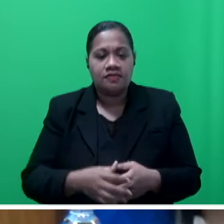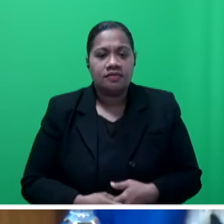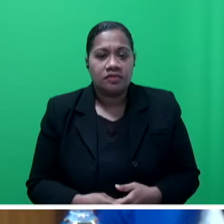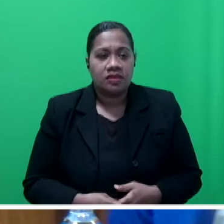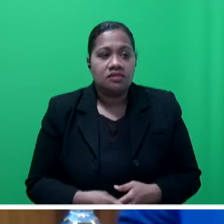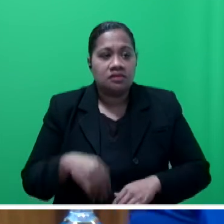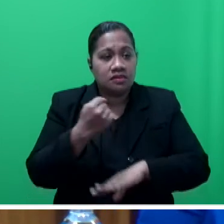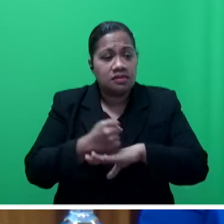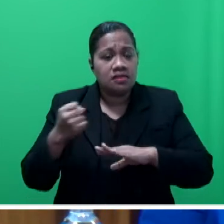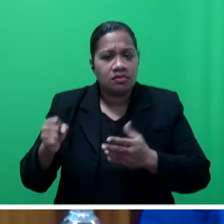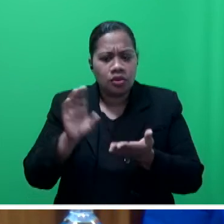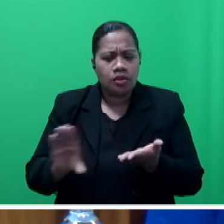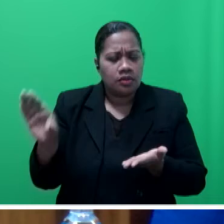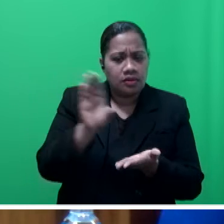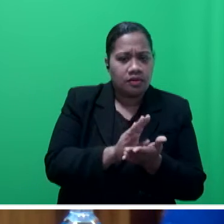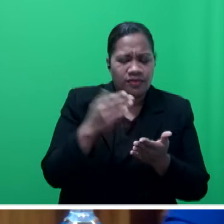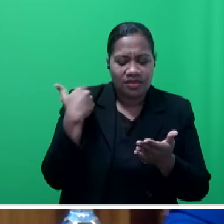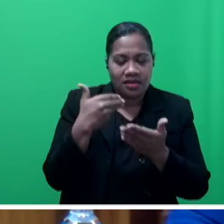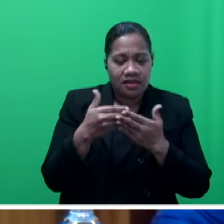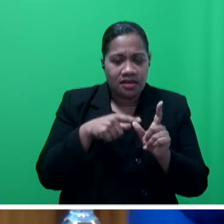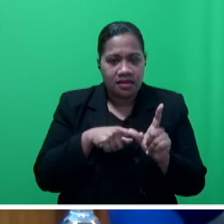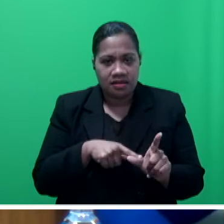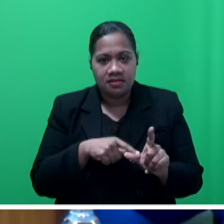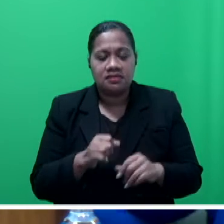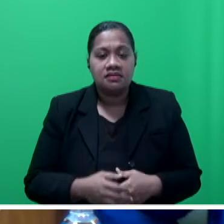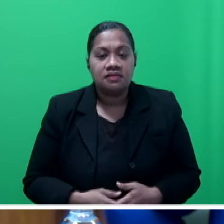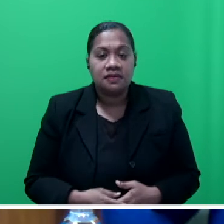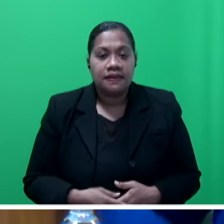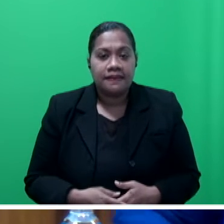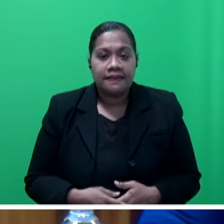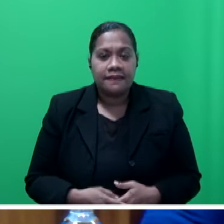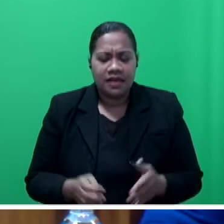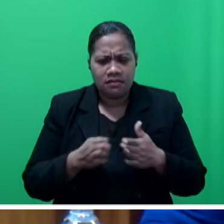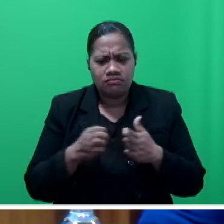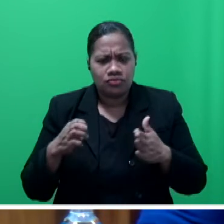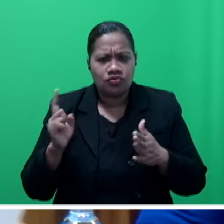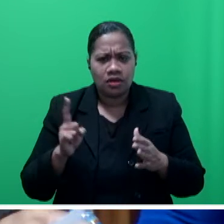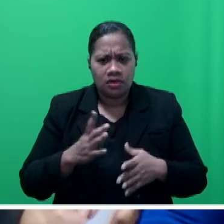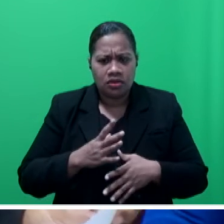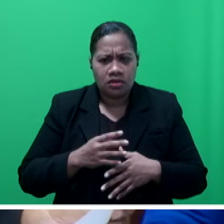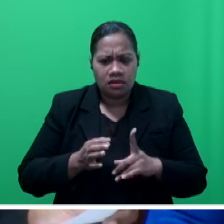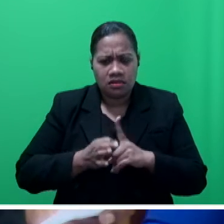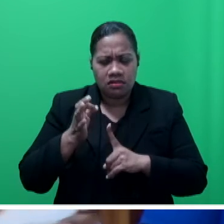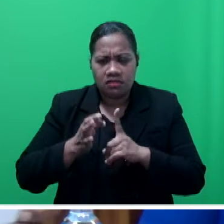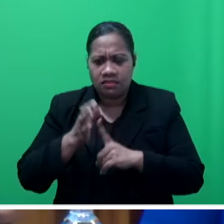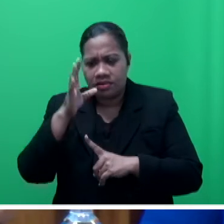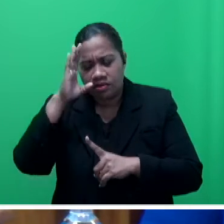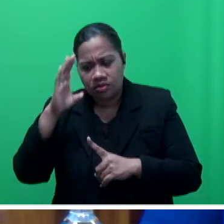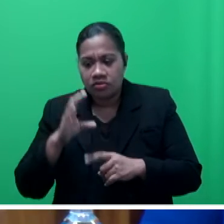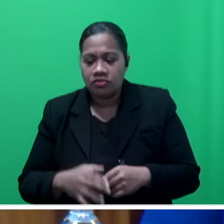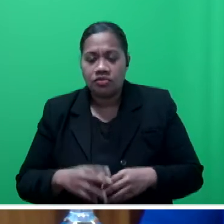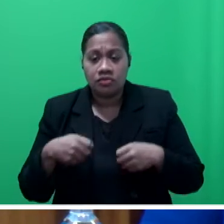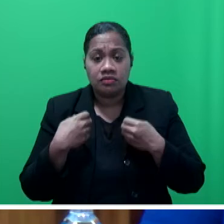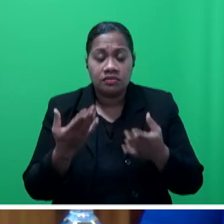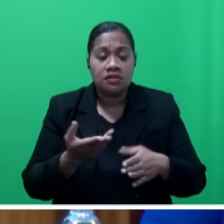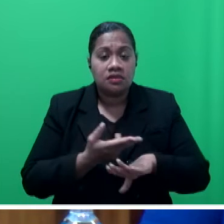allocations in recent years and has vastly expanded and upgraded the country's entire land transportation network to provide new